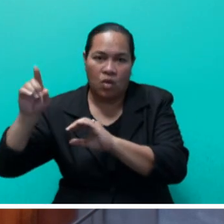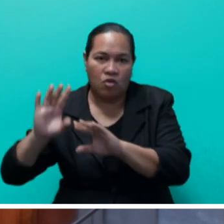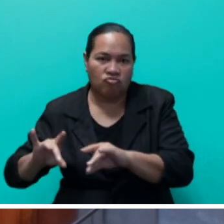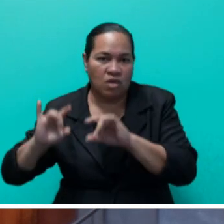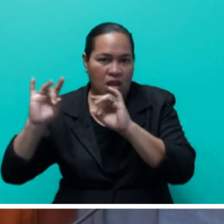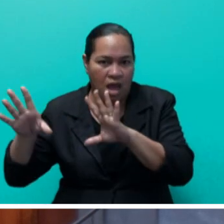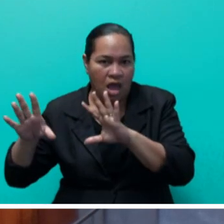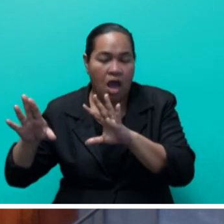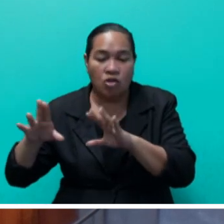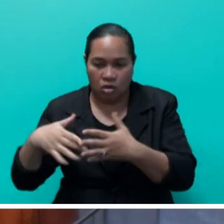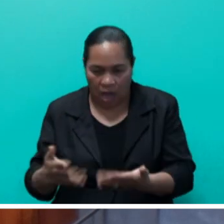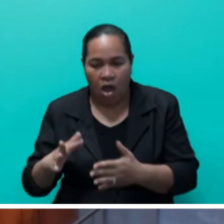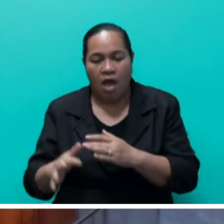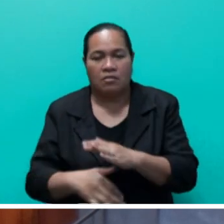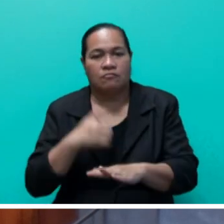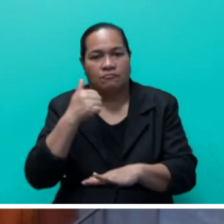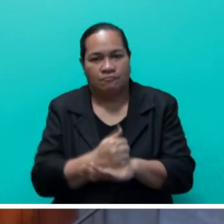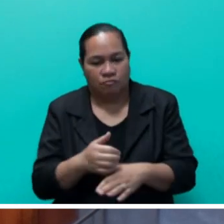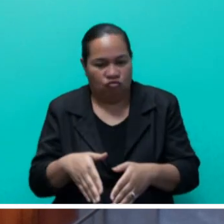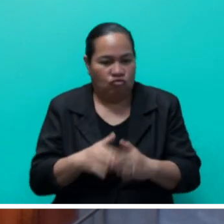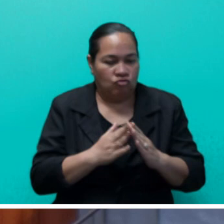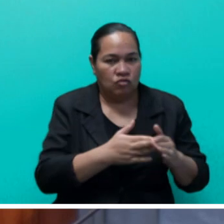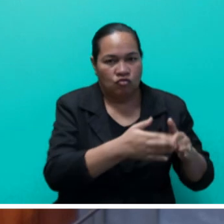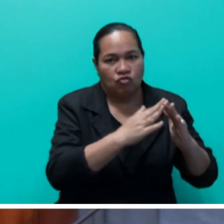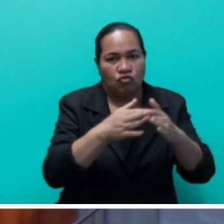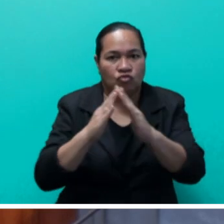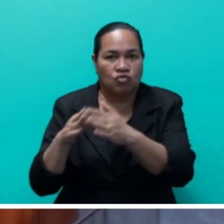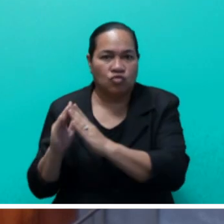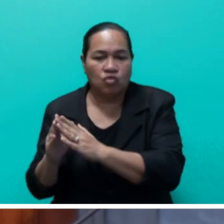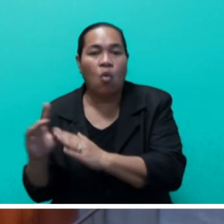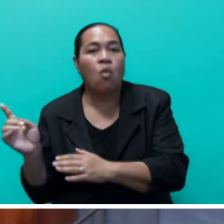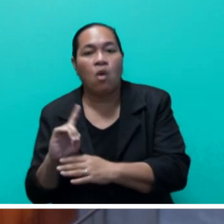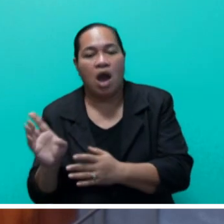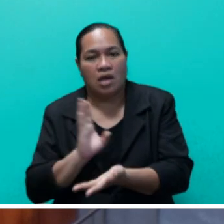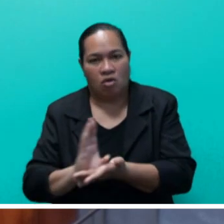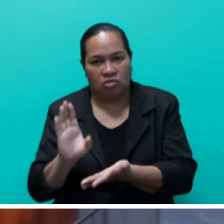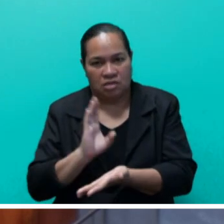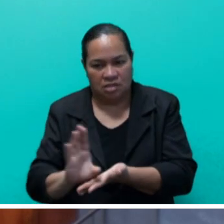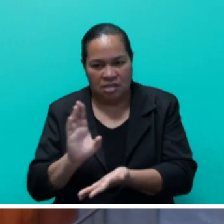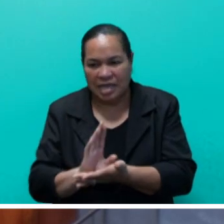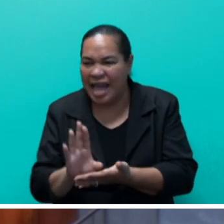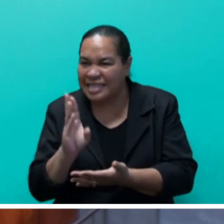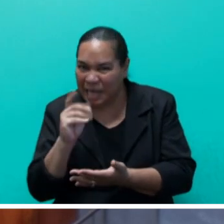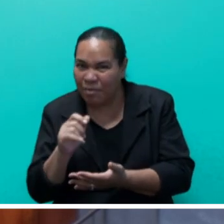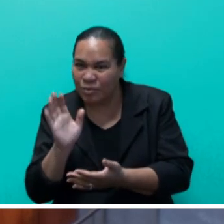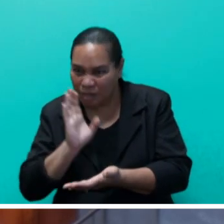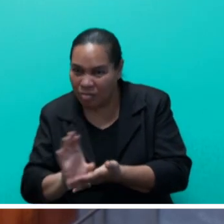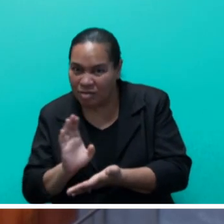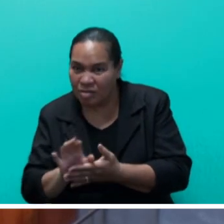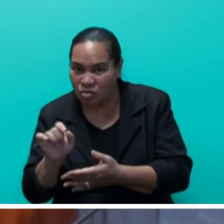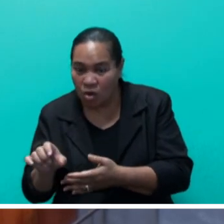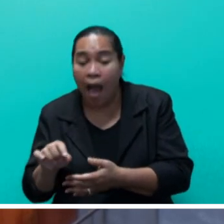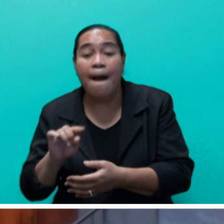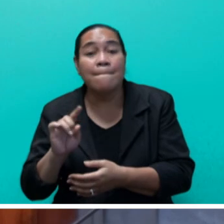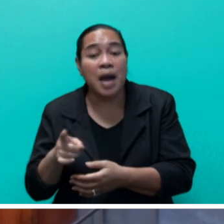counselling hubs in all the 4 education divisions, and these hubs are in the selected government schools. However, counselling support is provided to